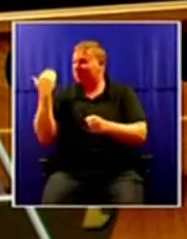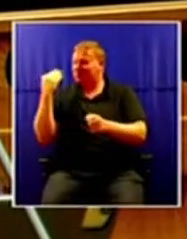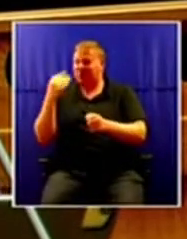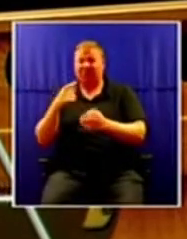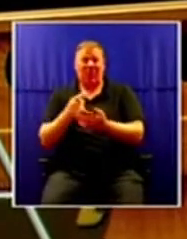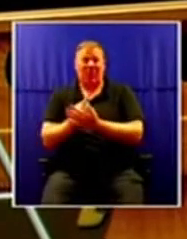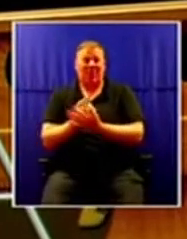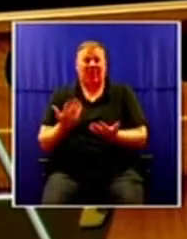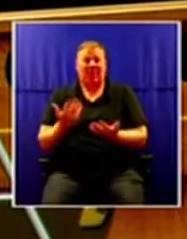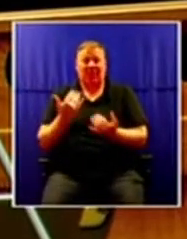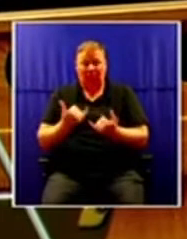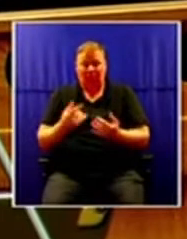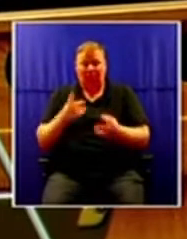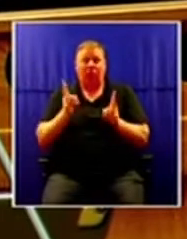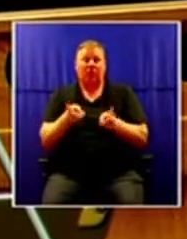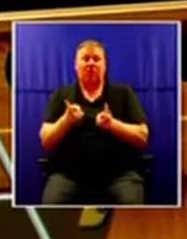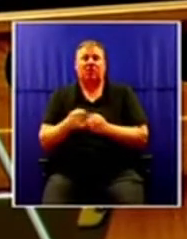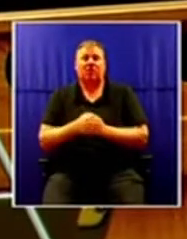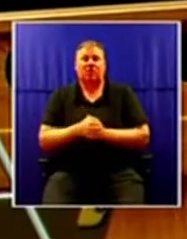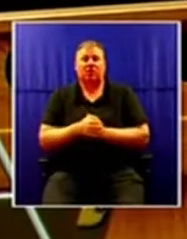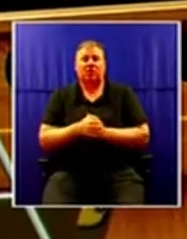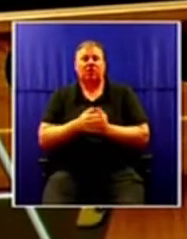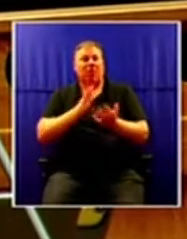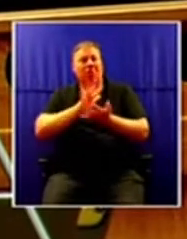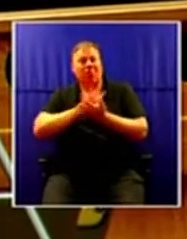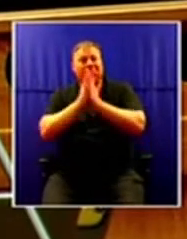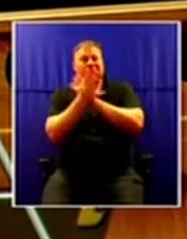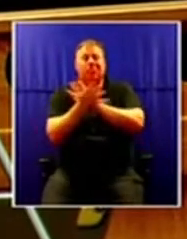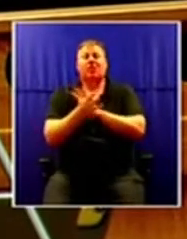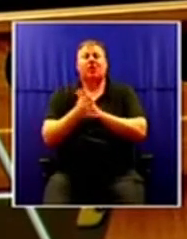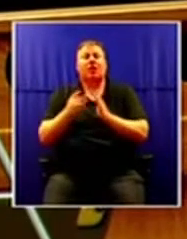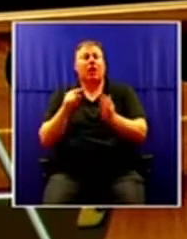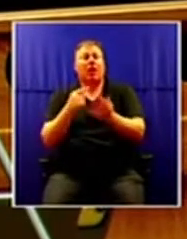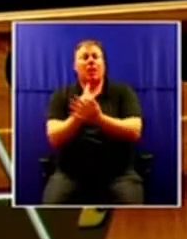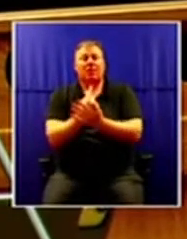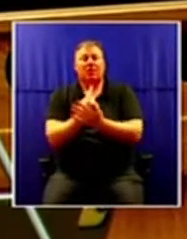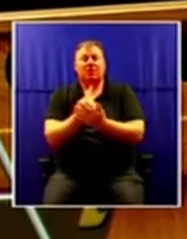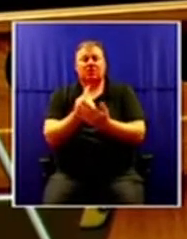effect that this pandemic has had on our economy,